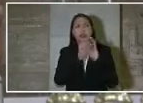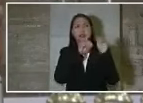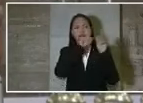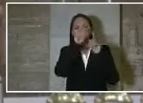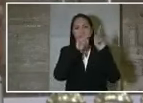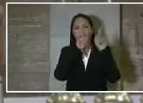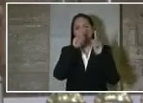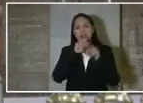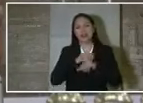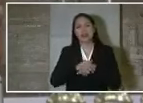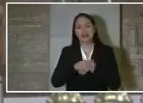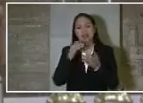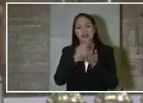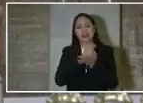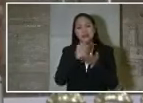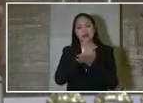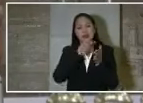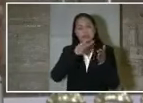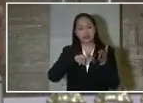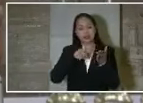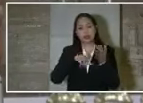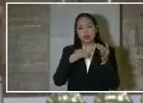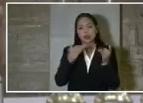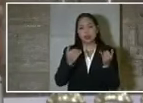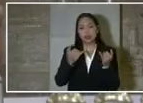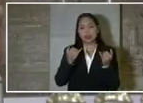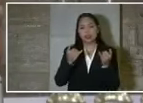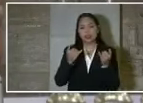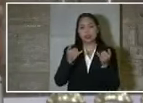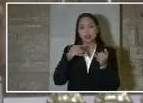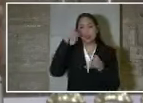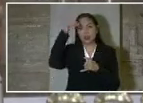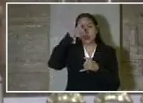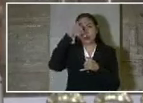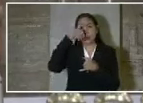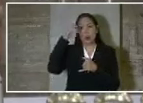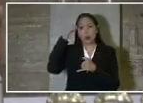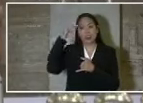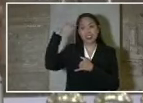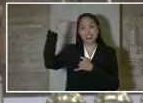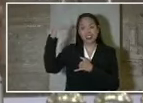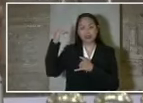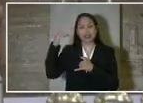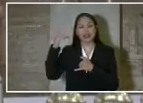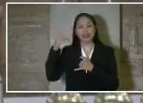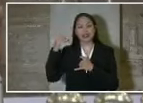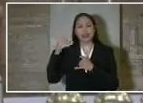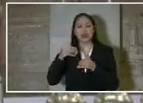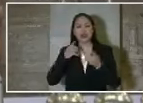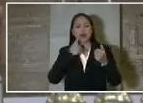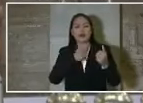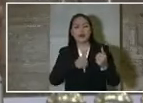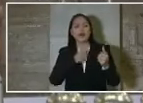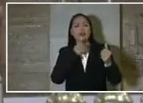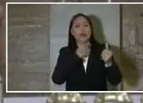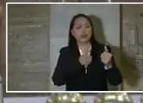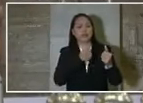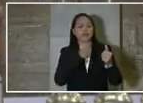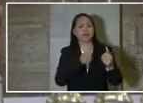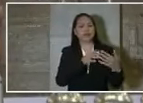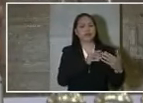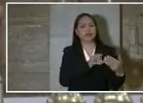In the gospel reading today, the Magi were following the guidance of the star.